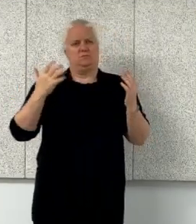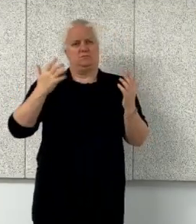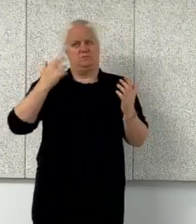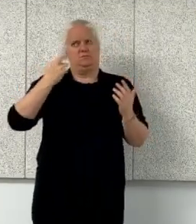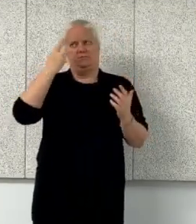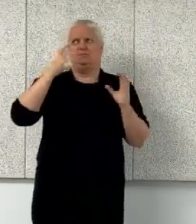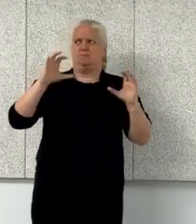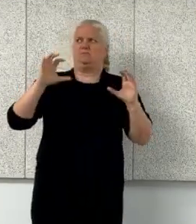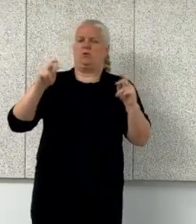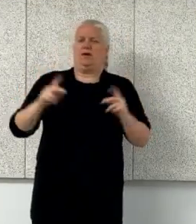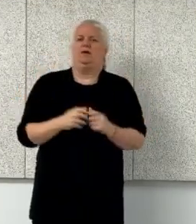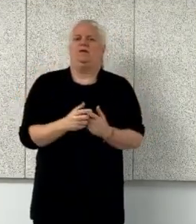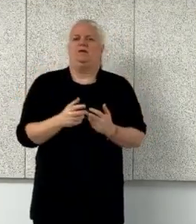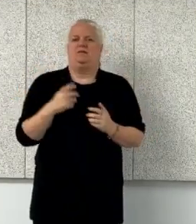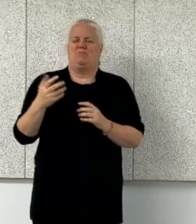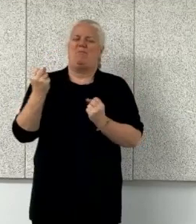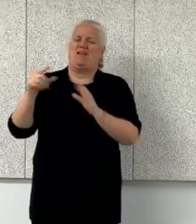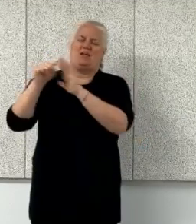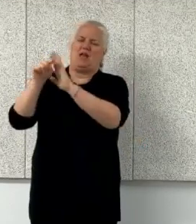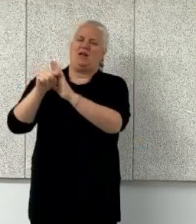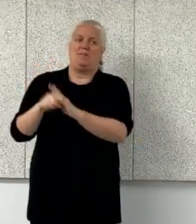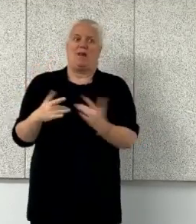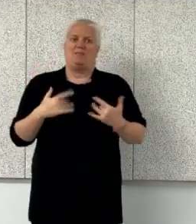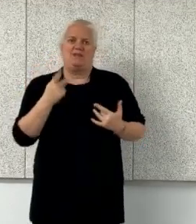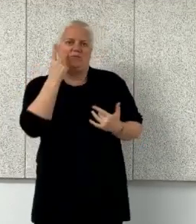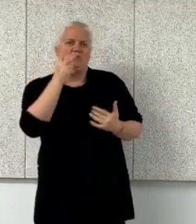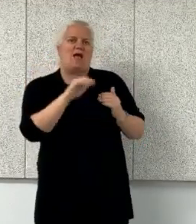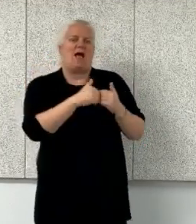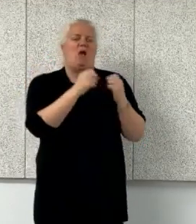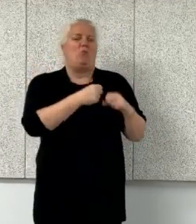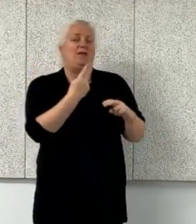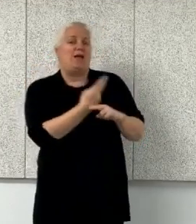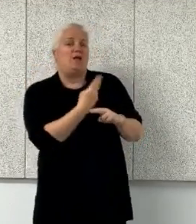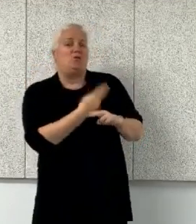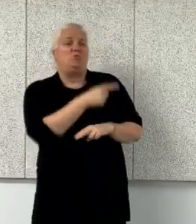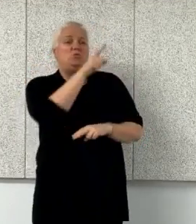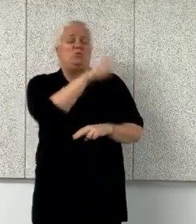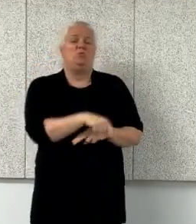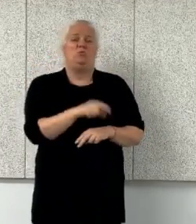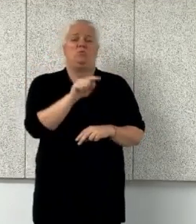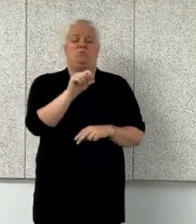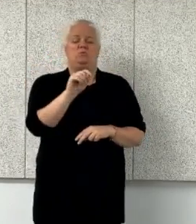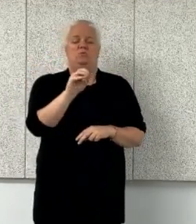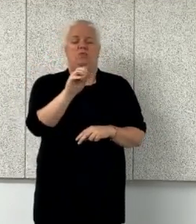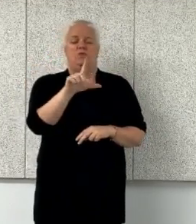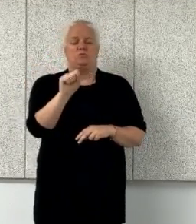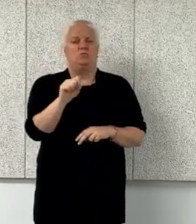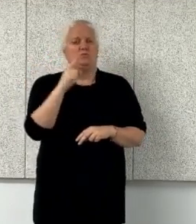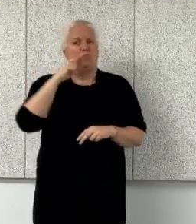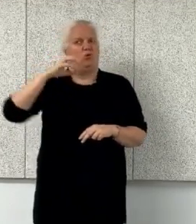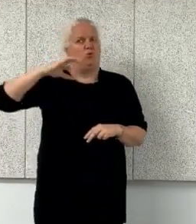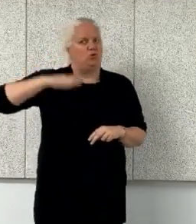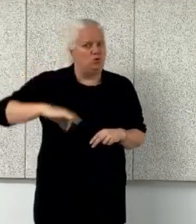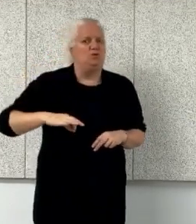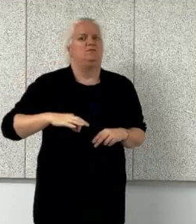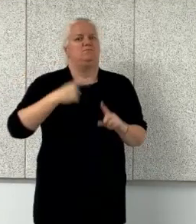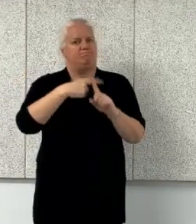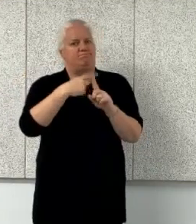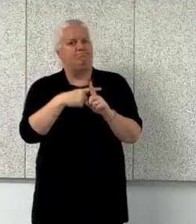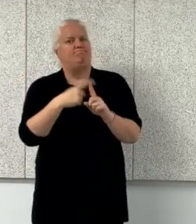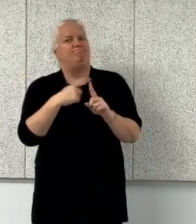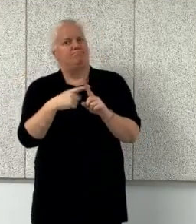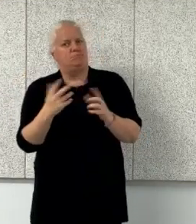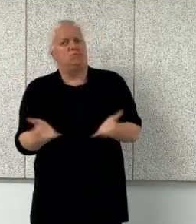lots and lots of downsides, but I'm also excited to see how we can use the tools for good to help with making our theater and building up our audiences and all